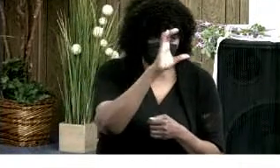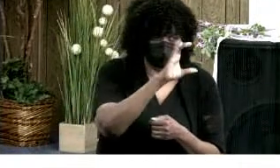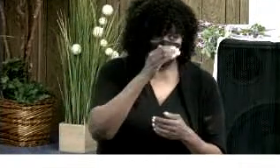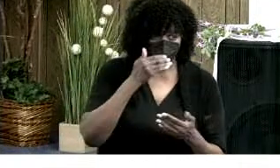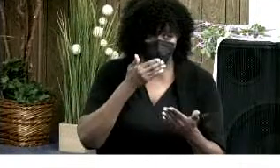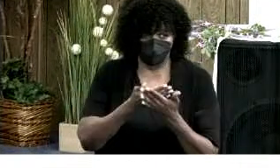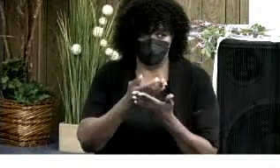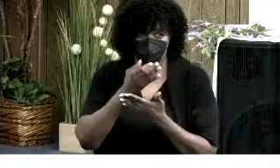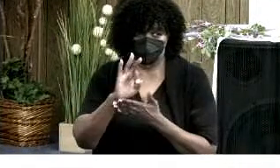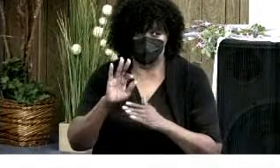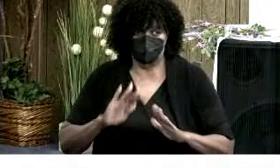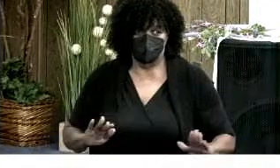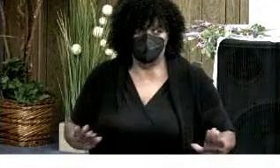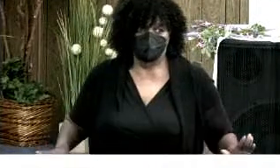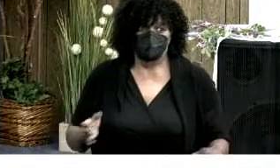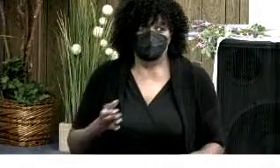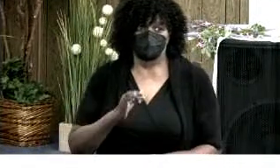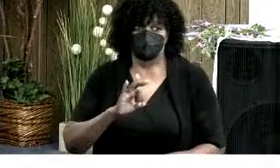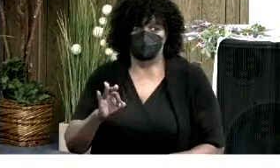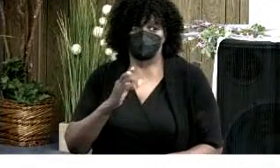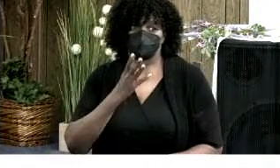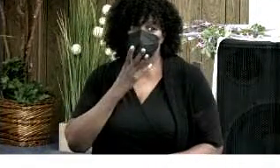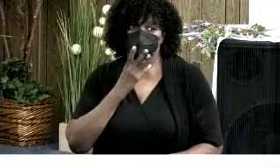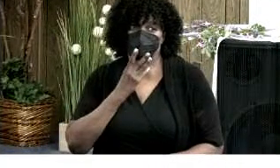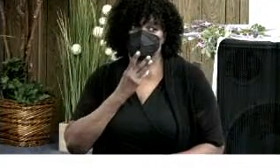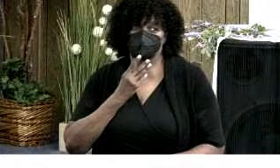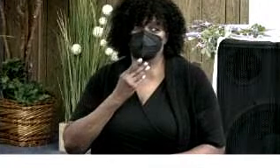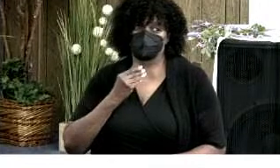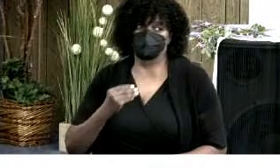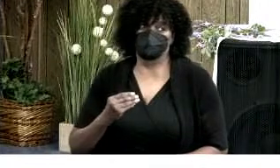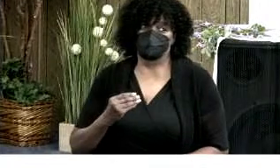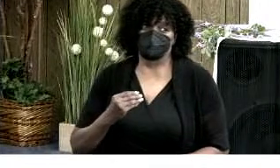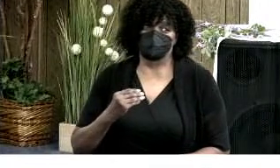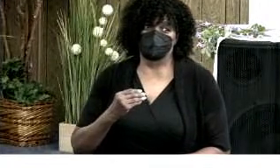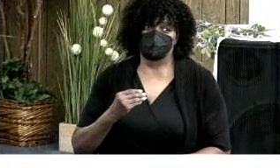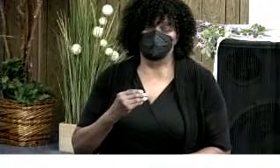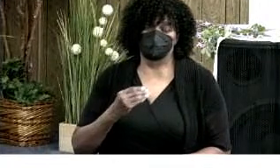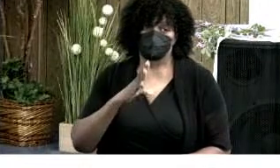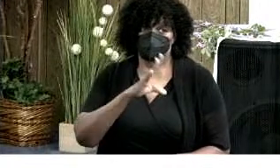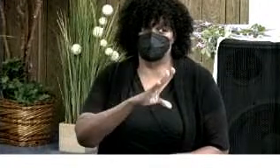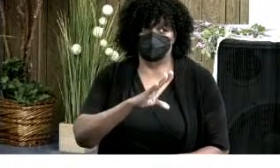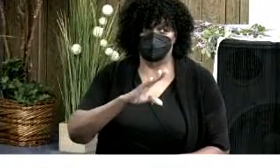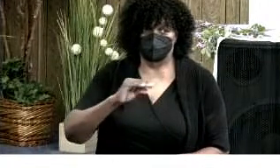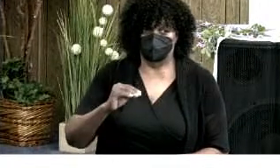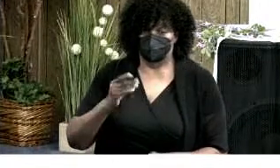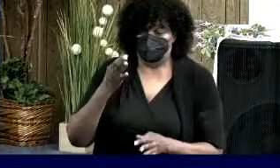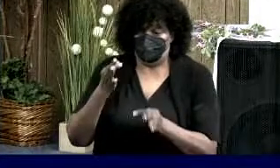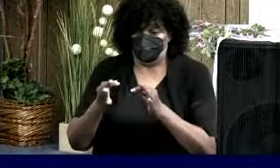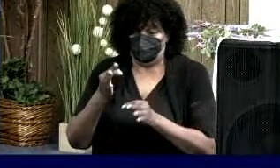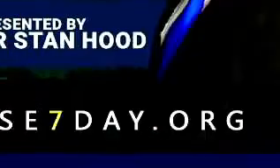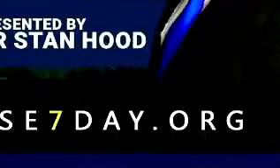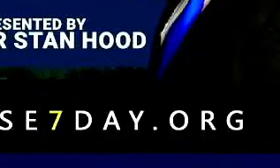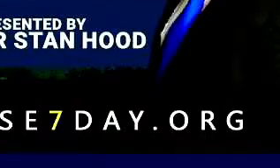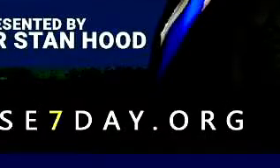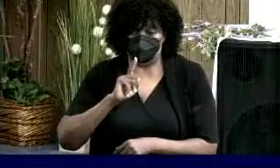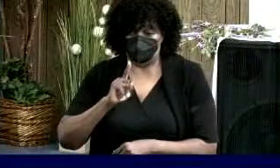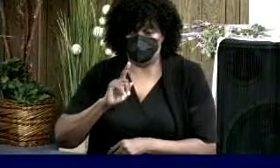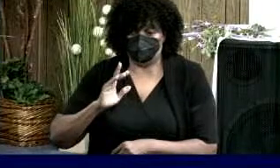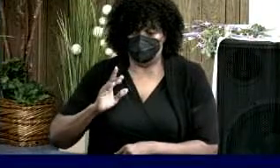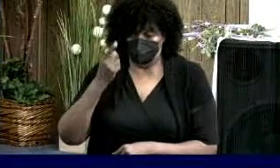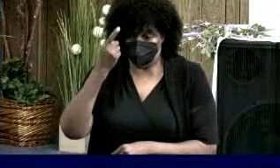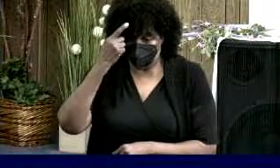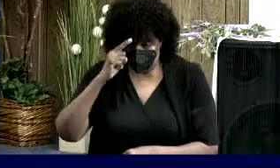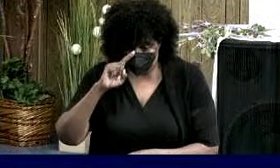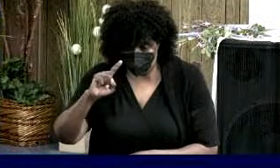the children of Israel." In this first message of our series, If God Be For Us,